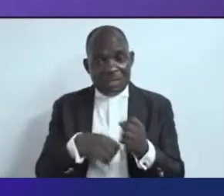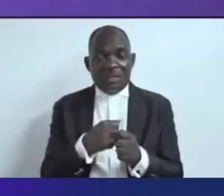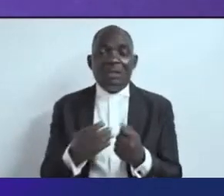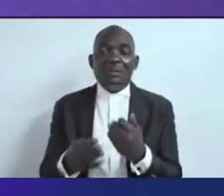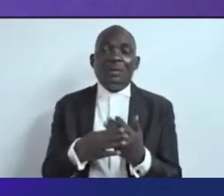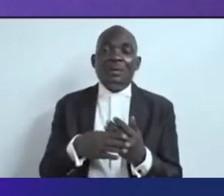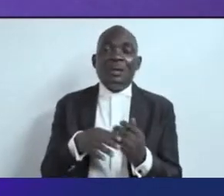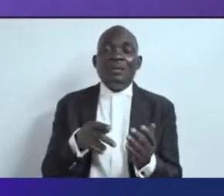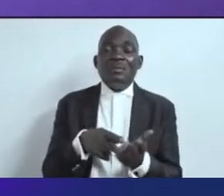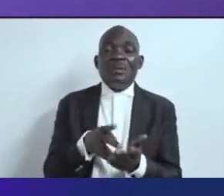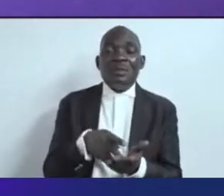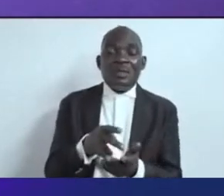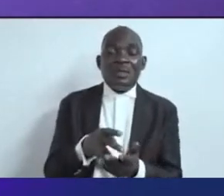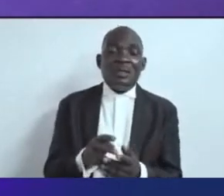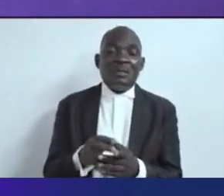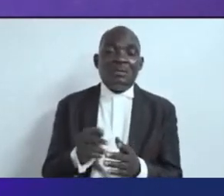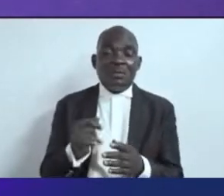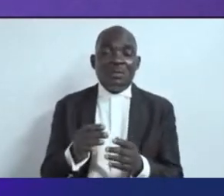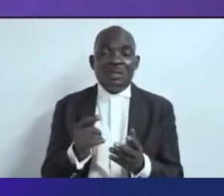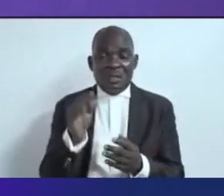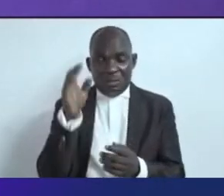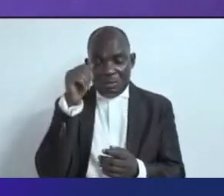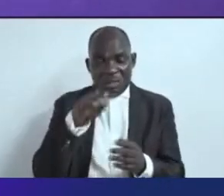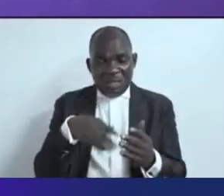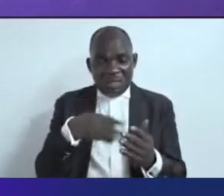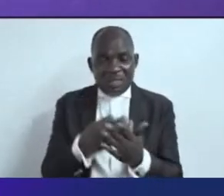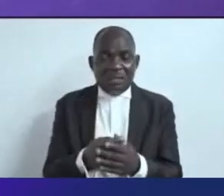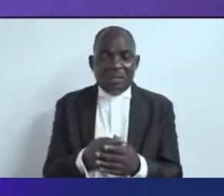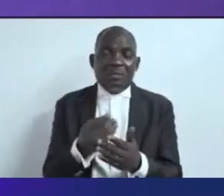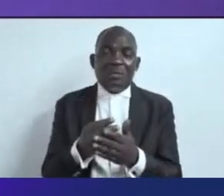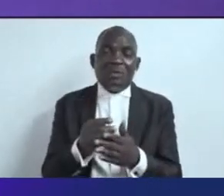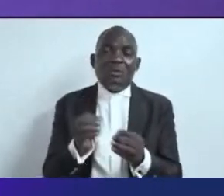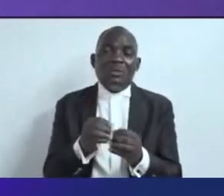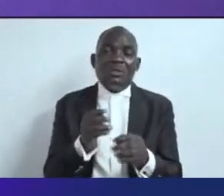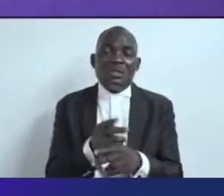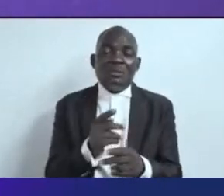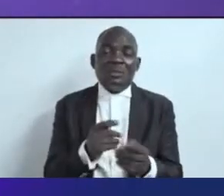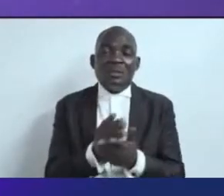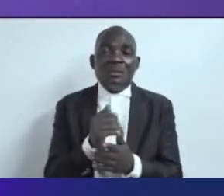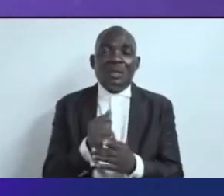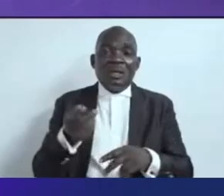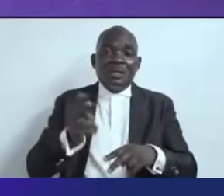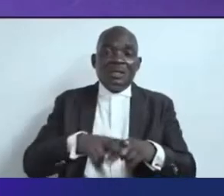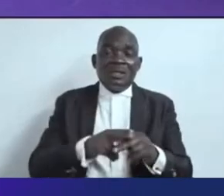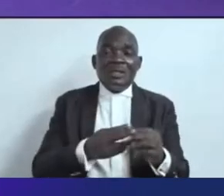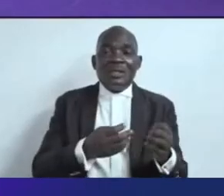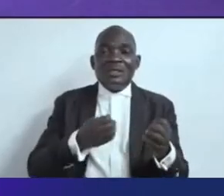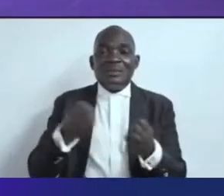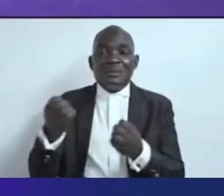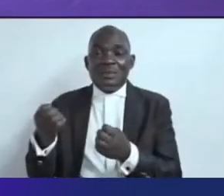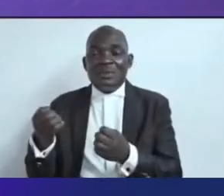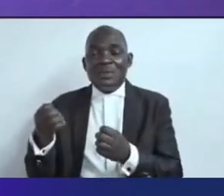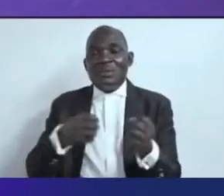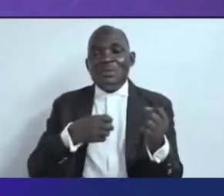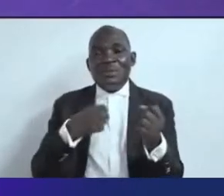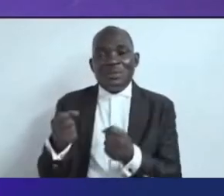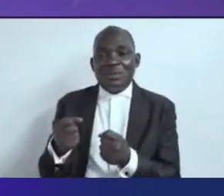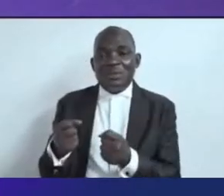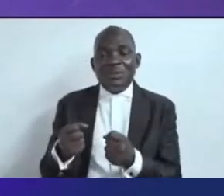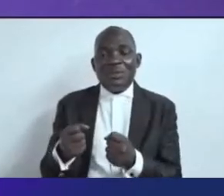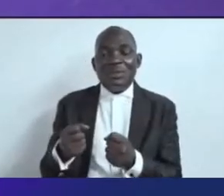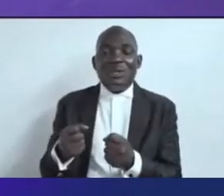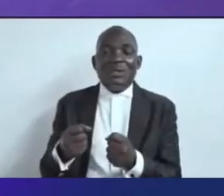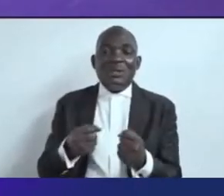balance of payments is projected to achieve a surplus driven by increased exports, stronger remittance